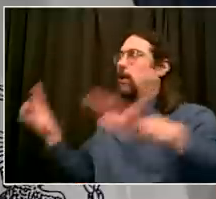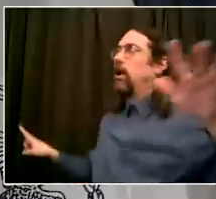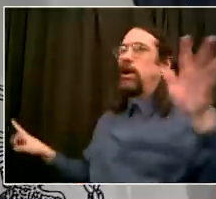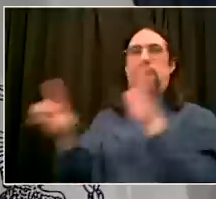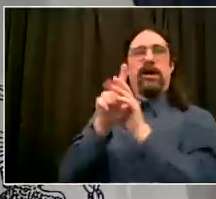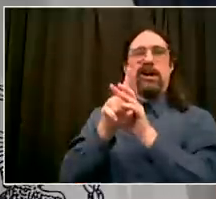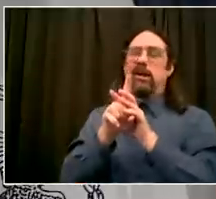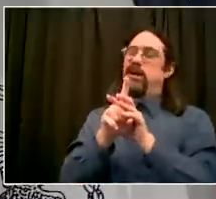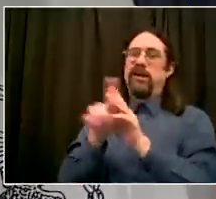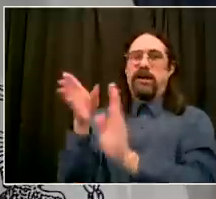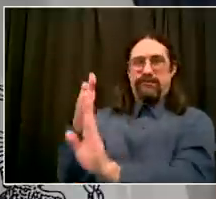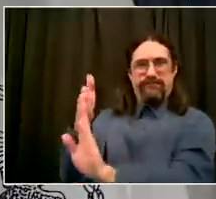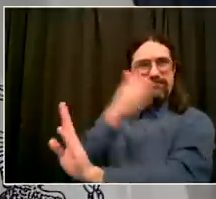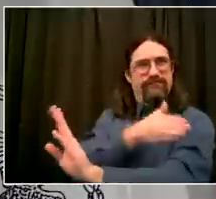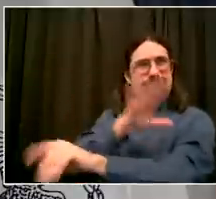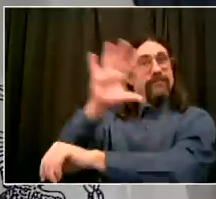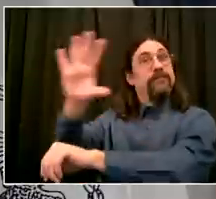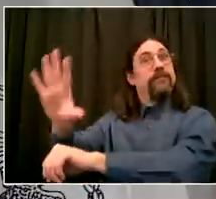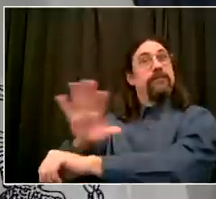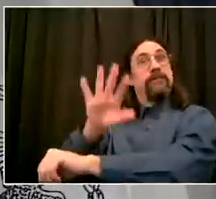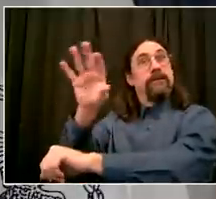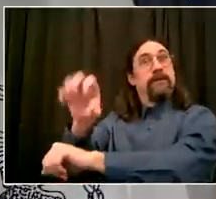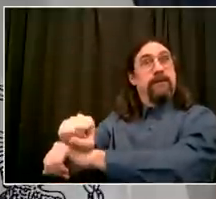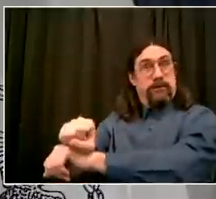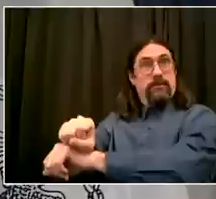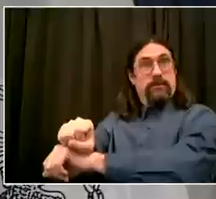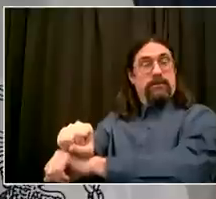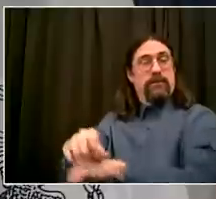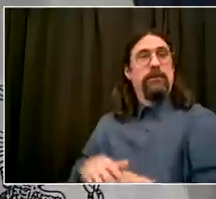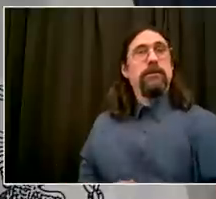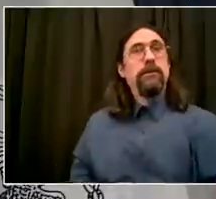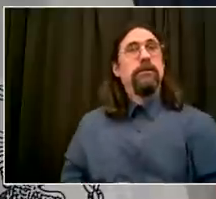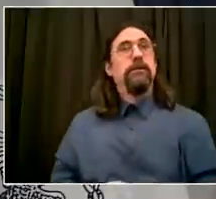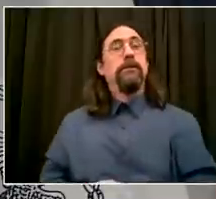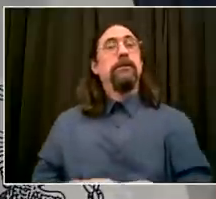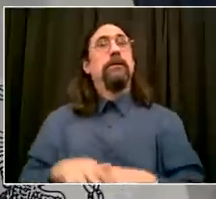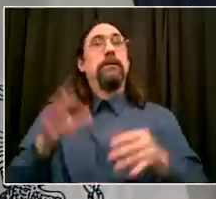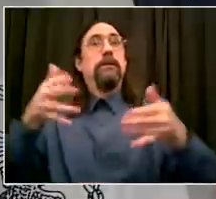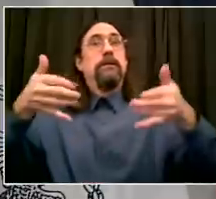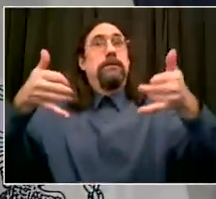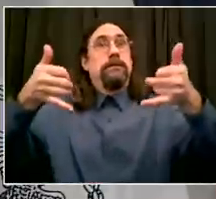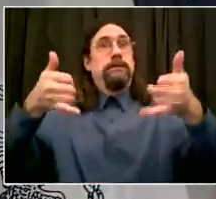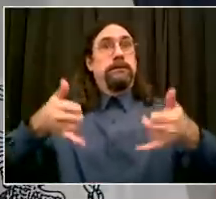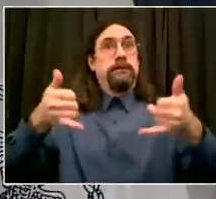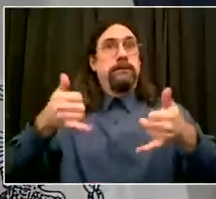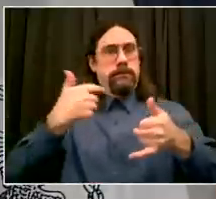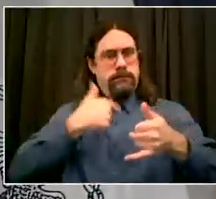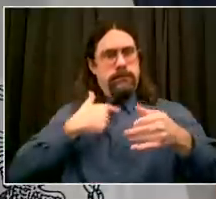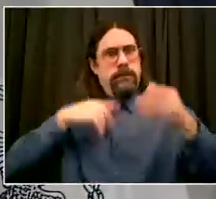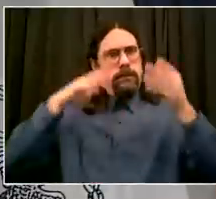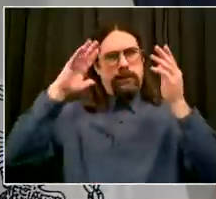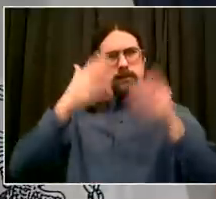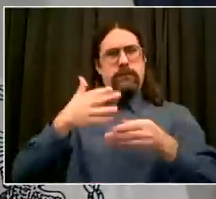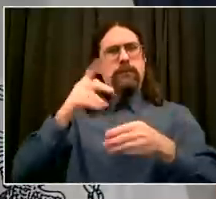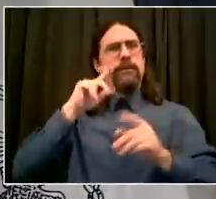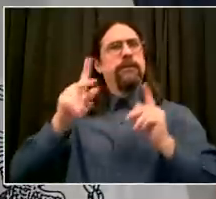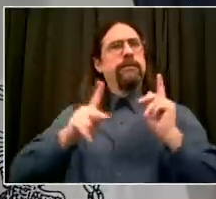our public service community. They either work in our hospitals, they are police officers or firefighters, they're